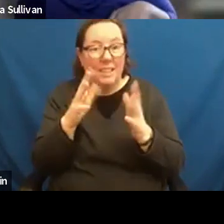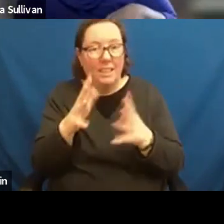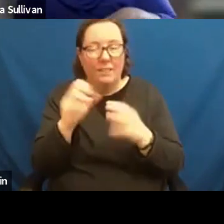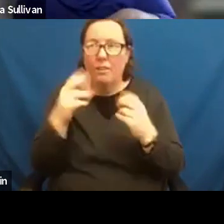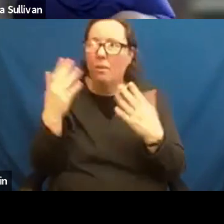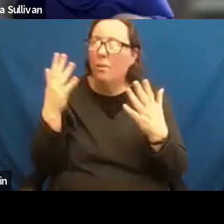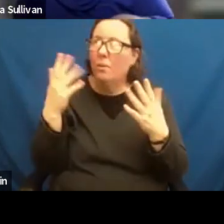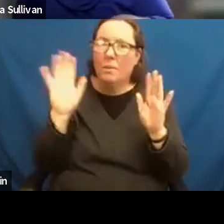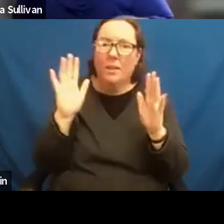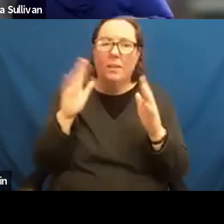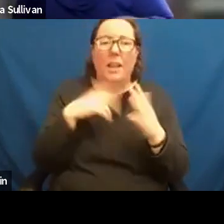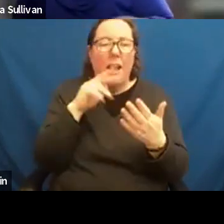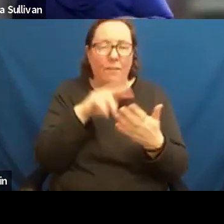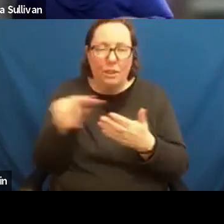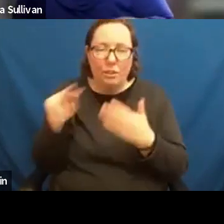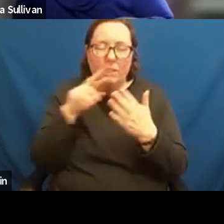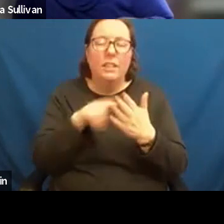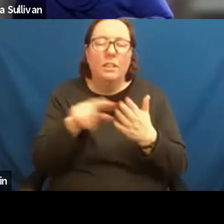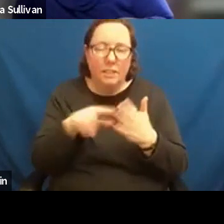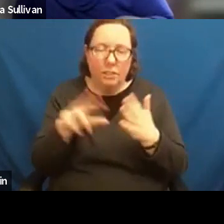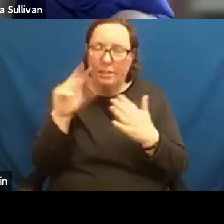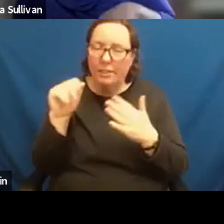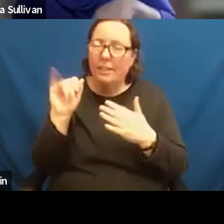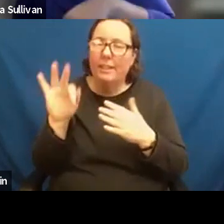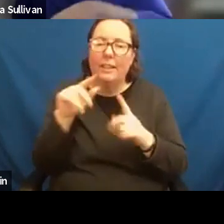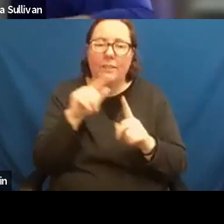So I've looked at the studies, and if you